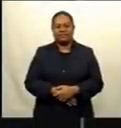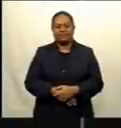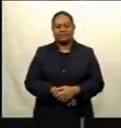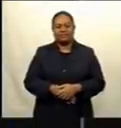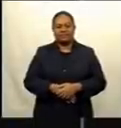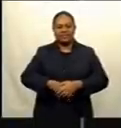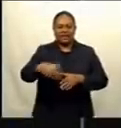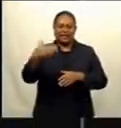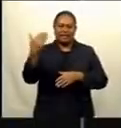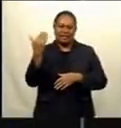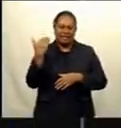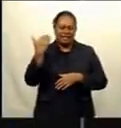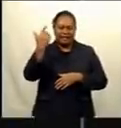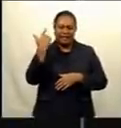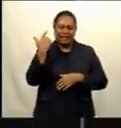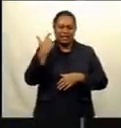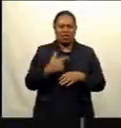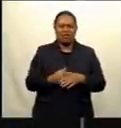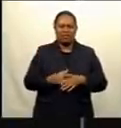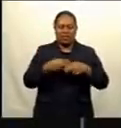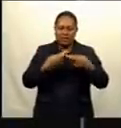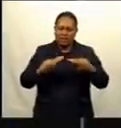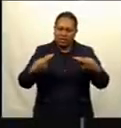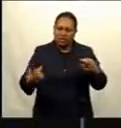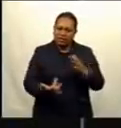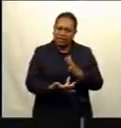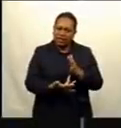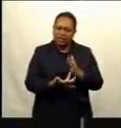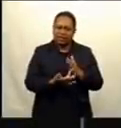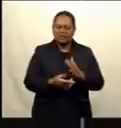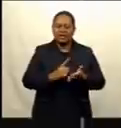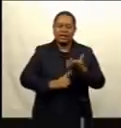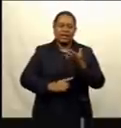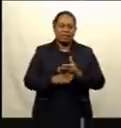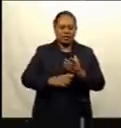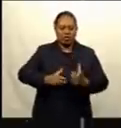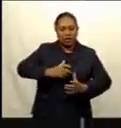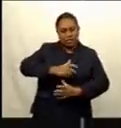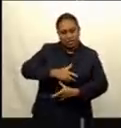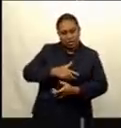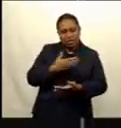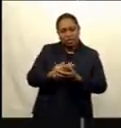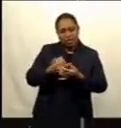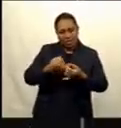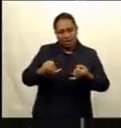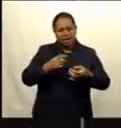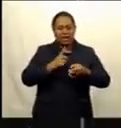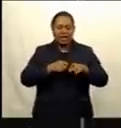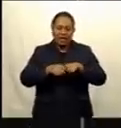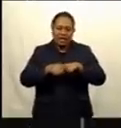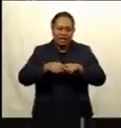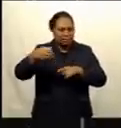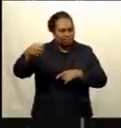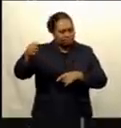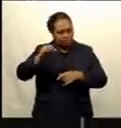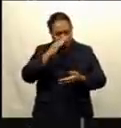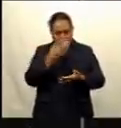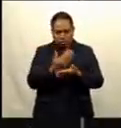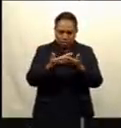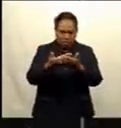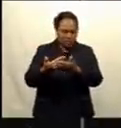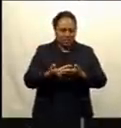A lack of technological resources and the related institutional capacity to adjust to online learning has seen a halt in students'